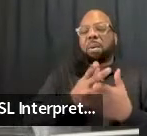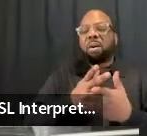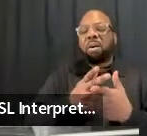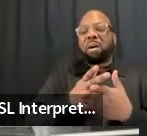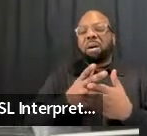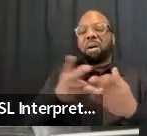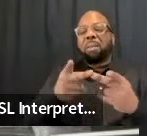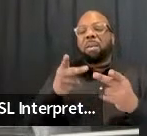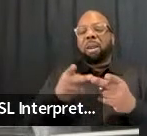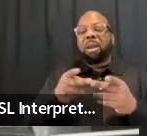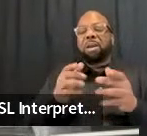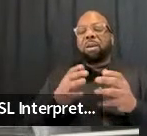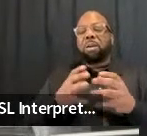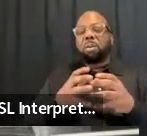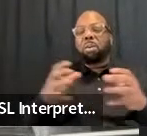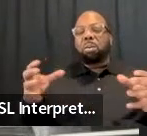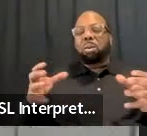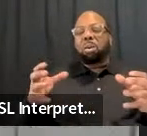Next slide.